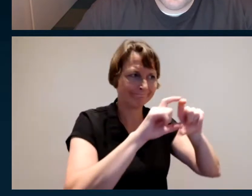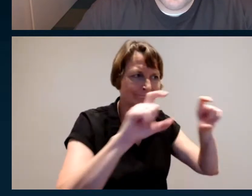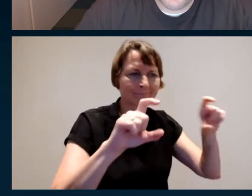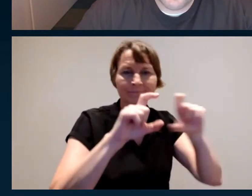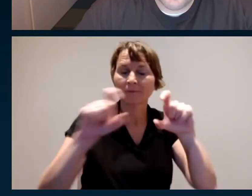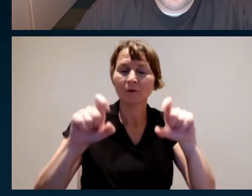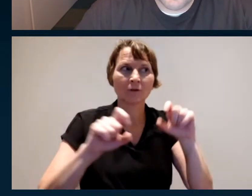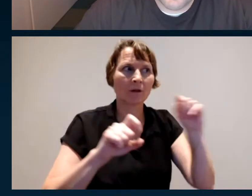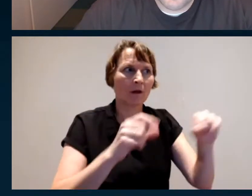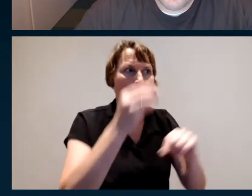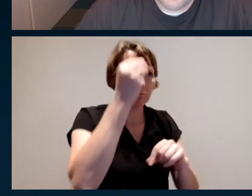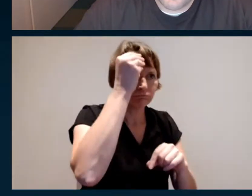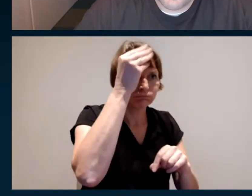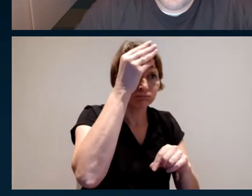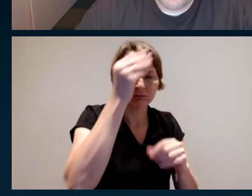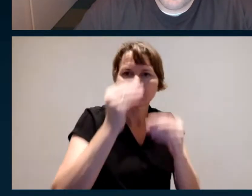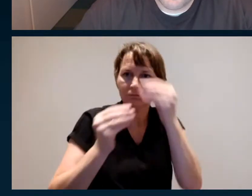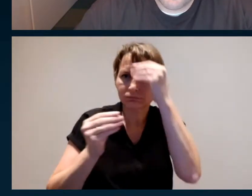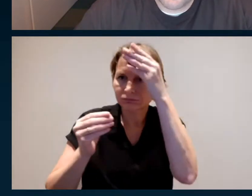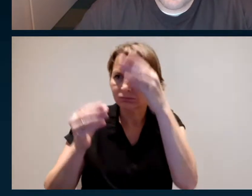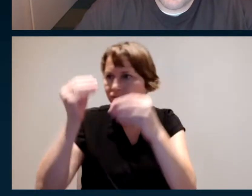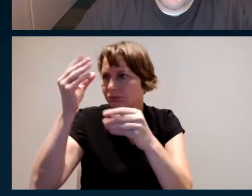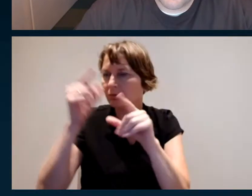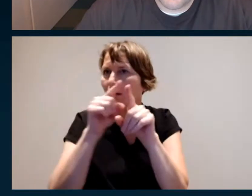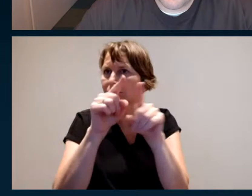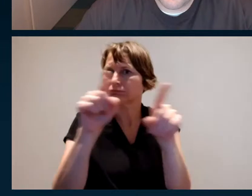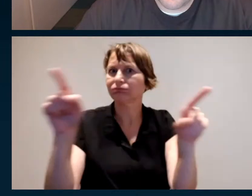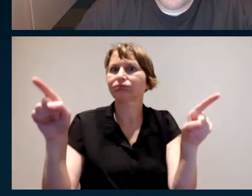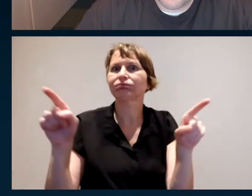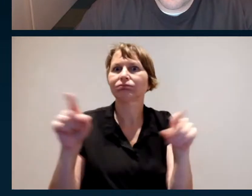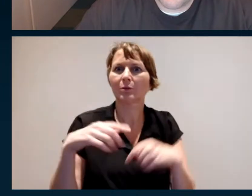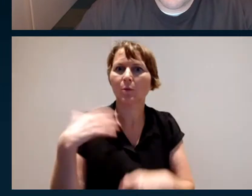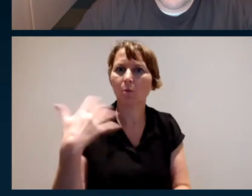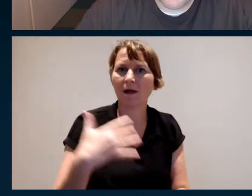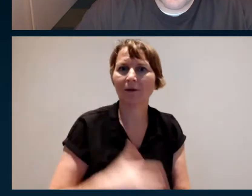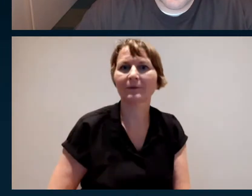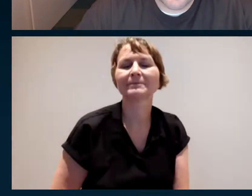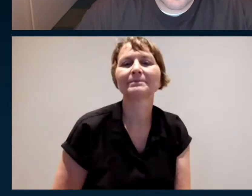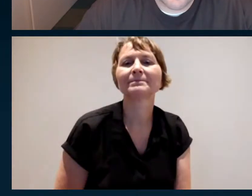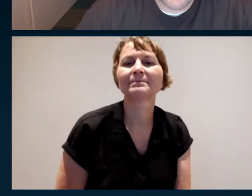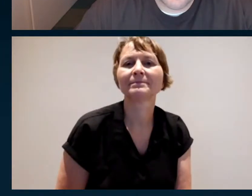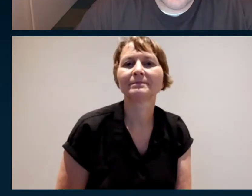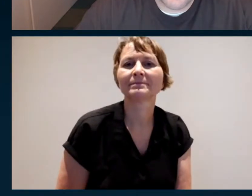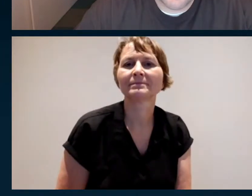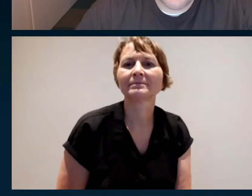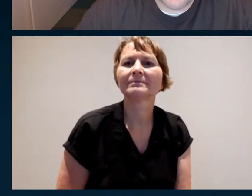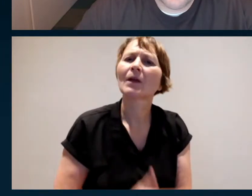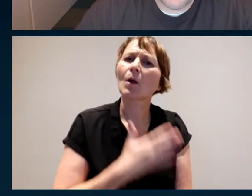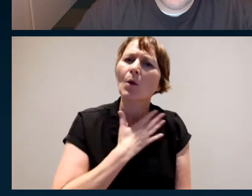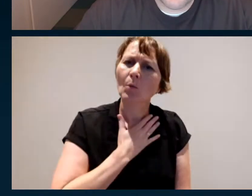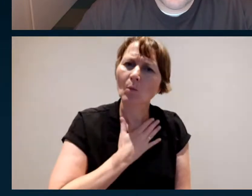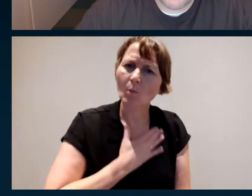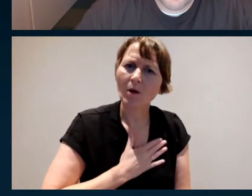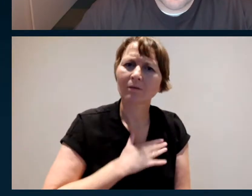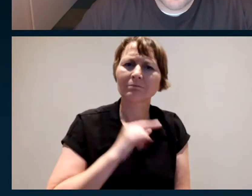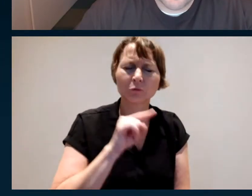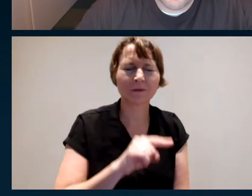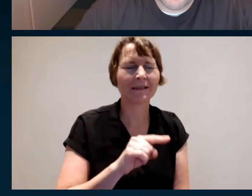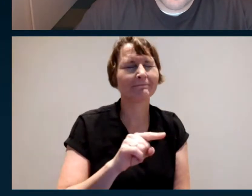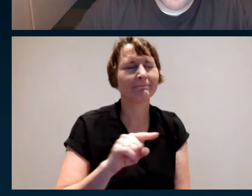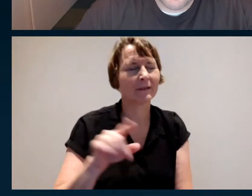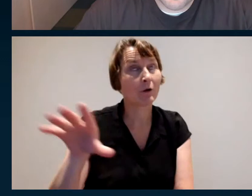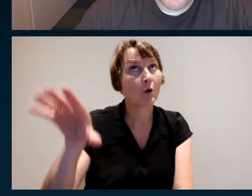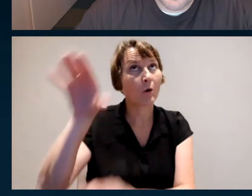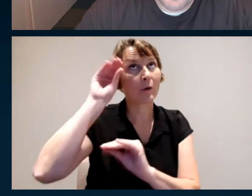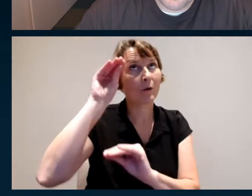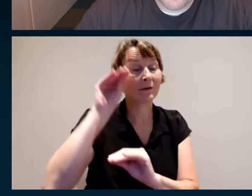And Azure Thursdays was one of my inputs to learn and apply at my job. So it's